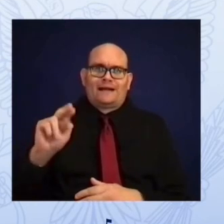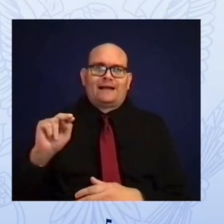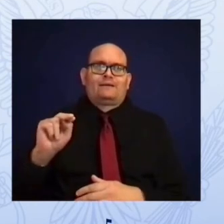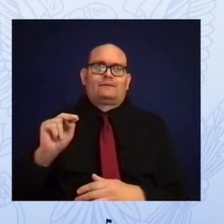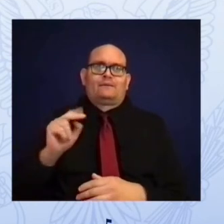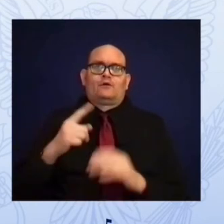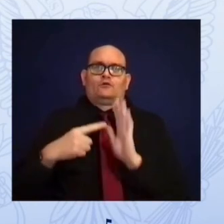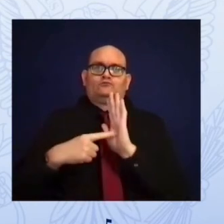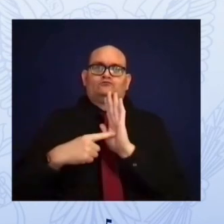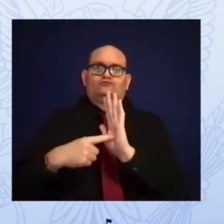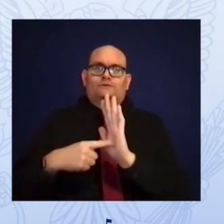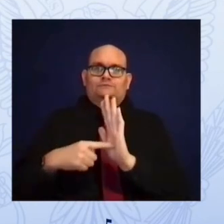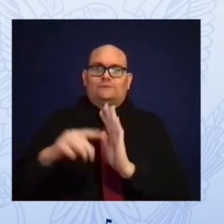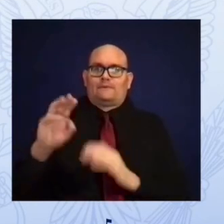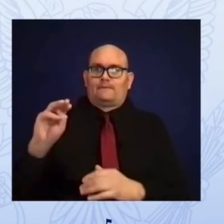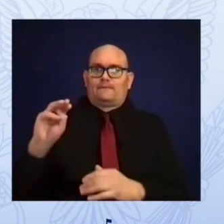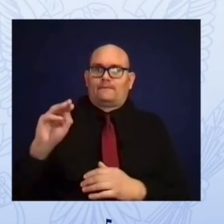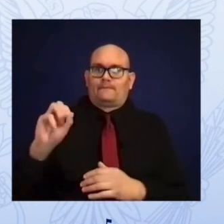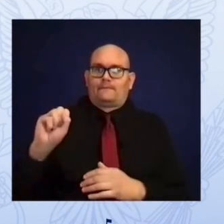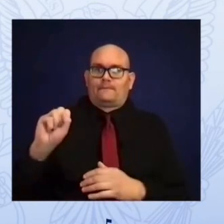had a couple of planes we were missed.